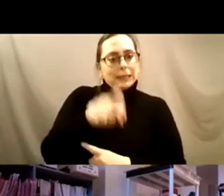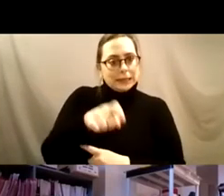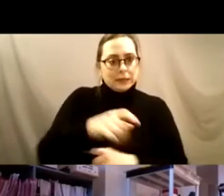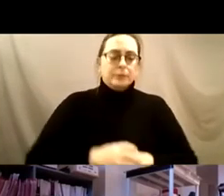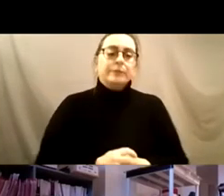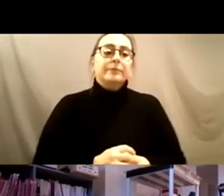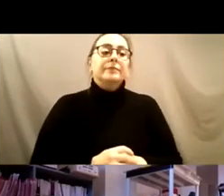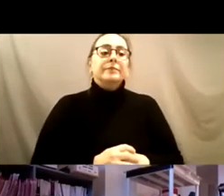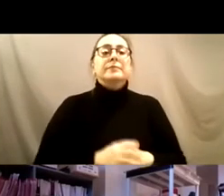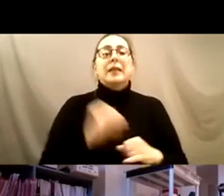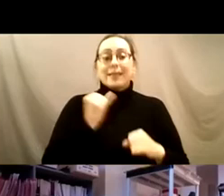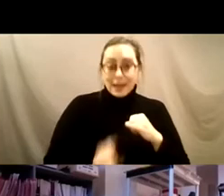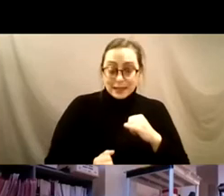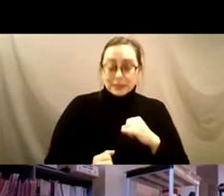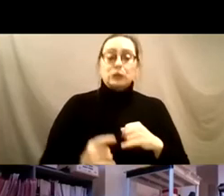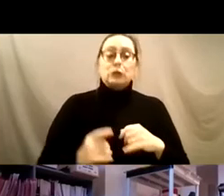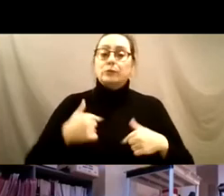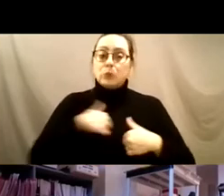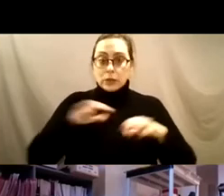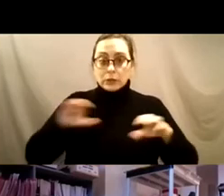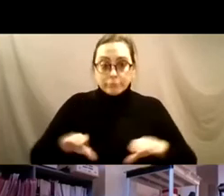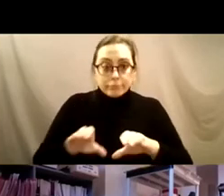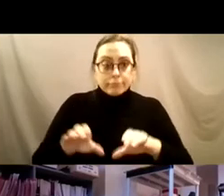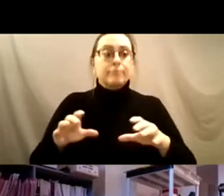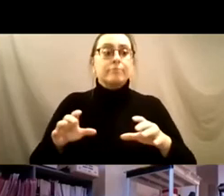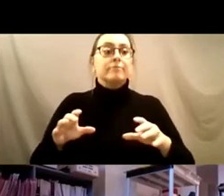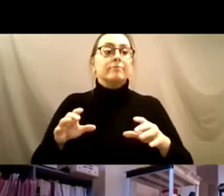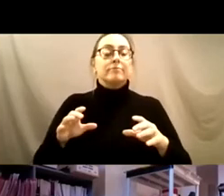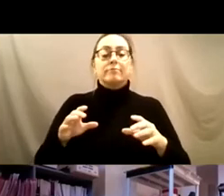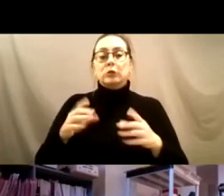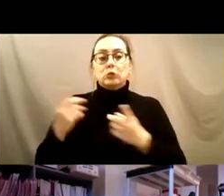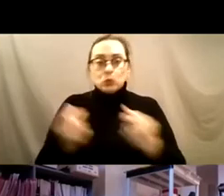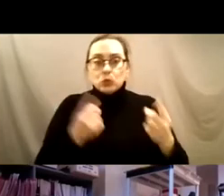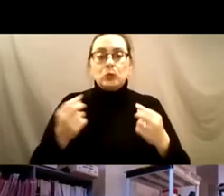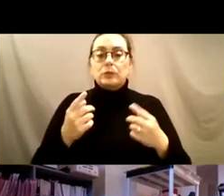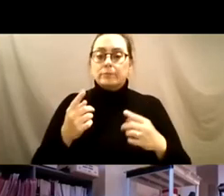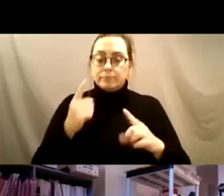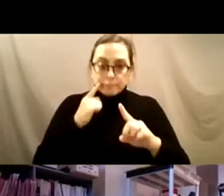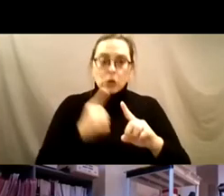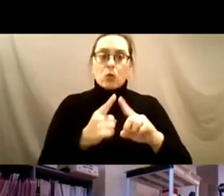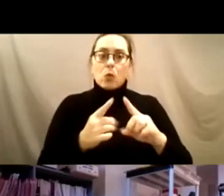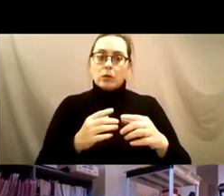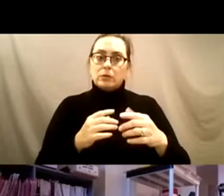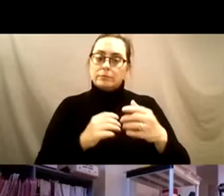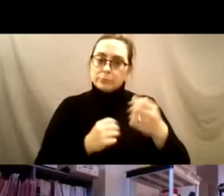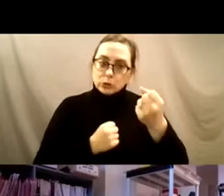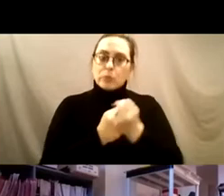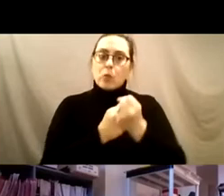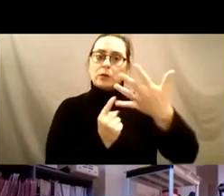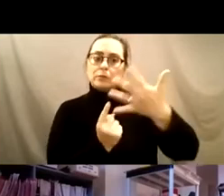undertake activities ancillary and incidental to the attainment of the above charitable